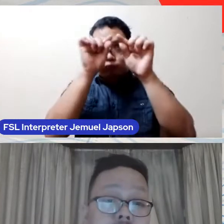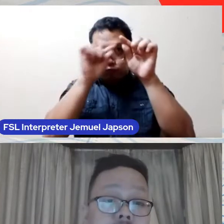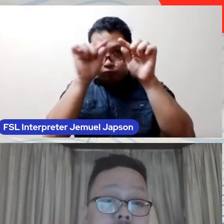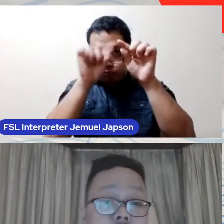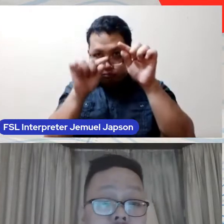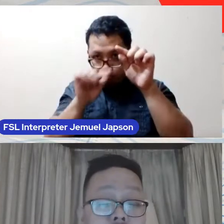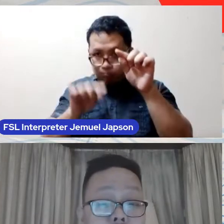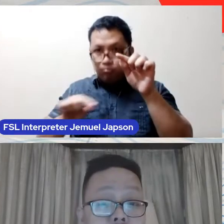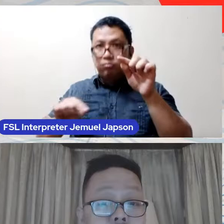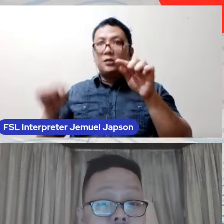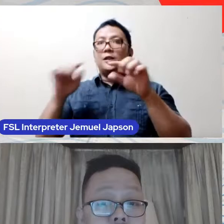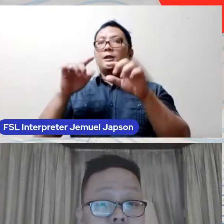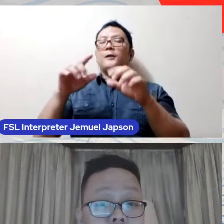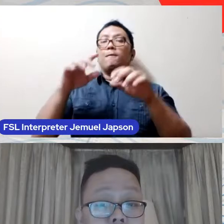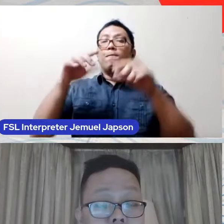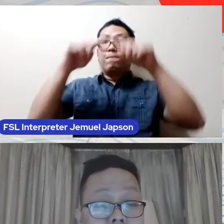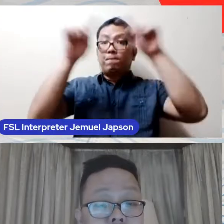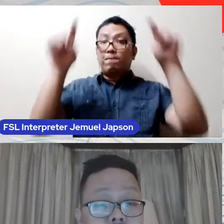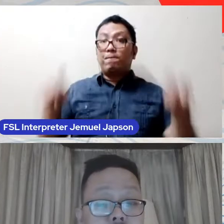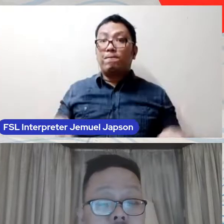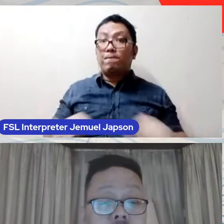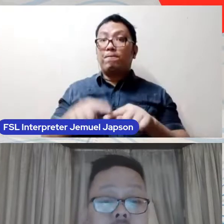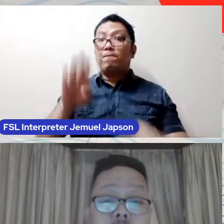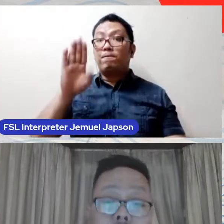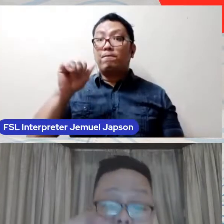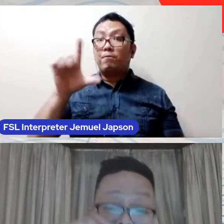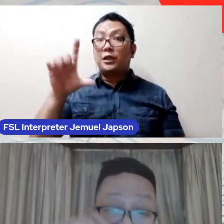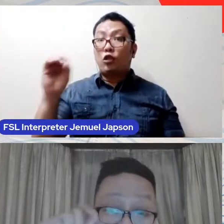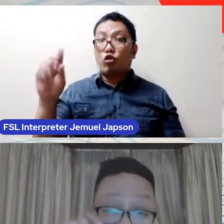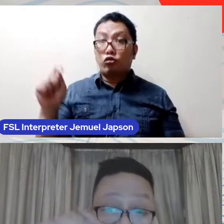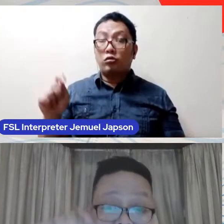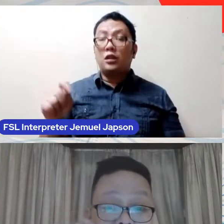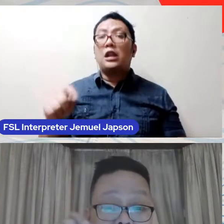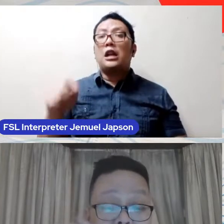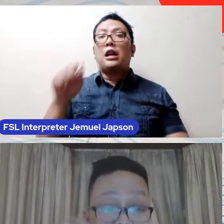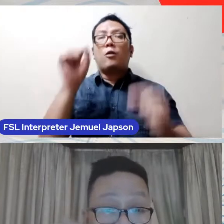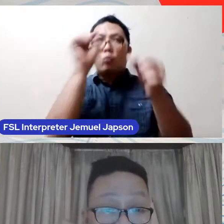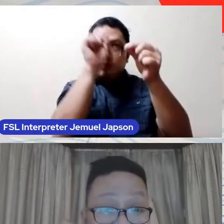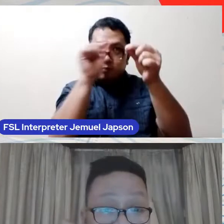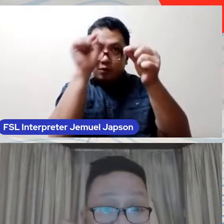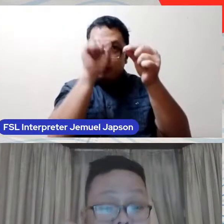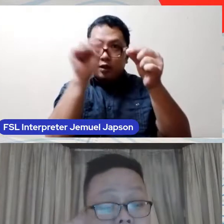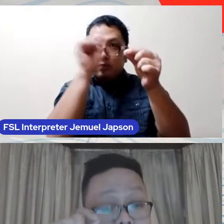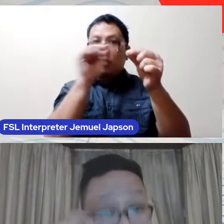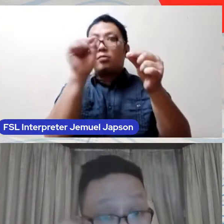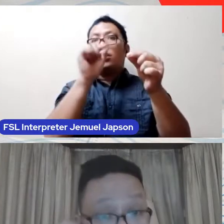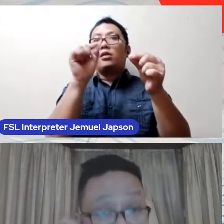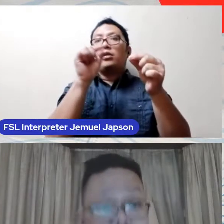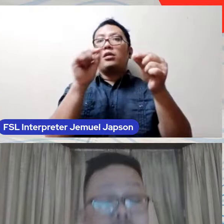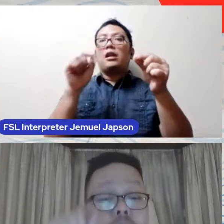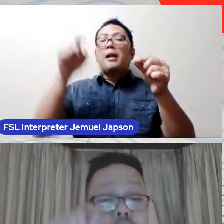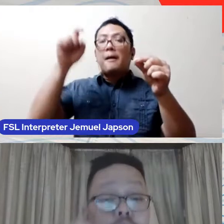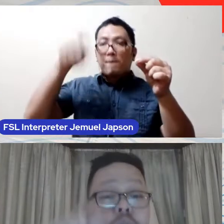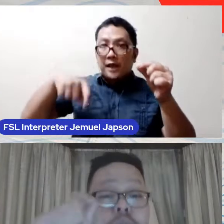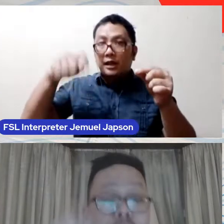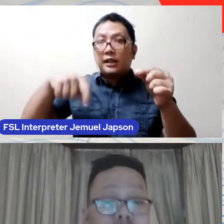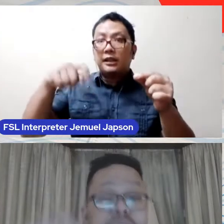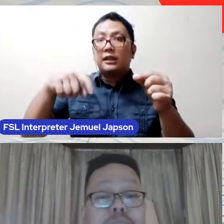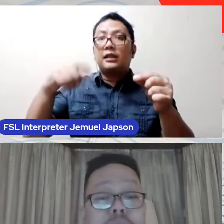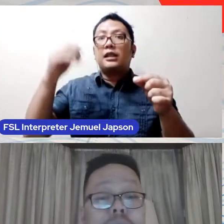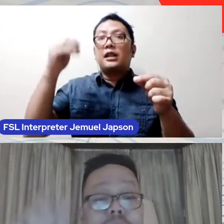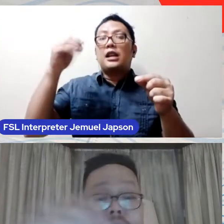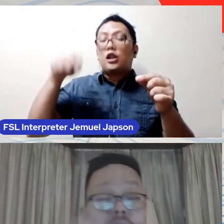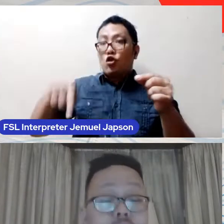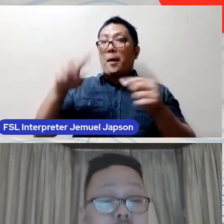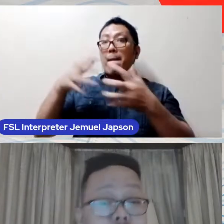Yun kasi ang pinaka-importanting parte ng elections. Magmamarka tayo sa balota, kailangan marunong magbasa